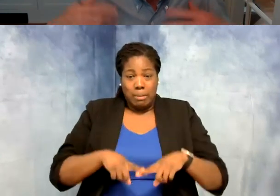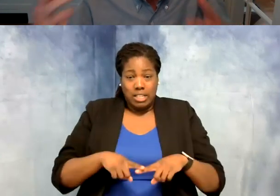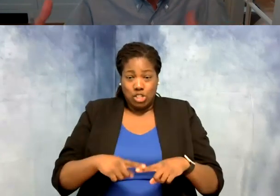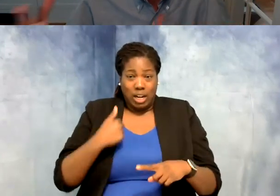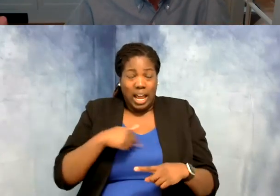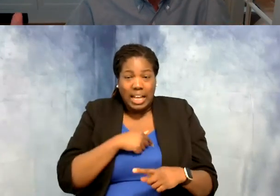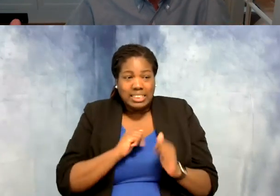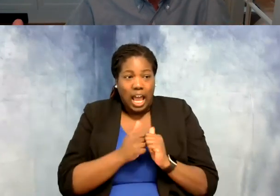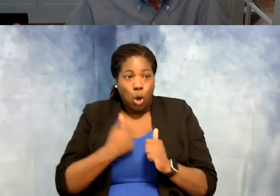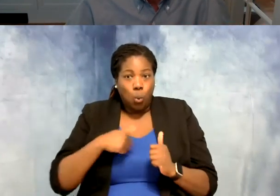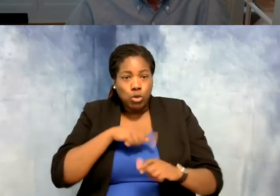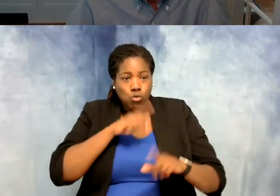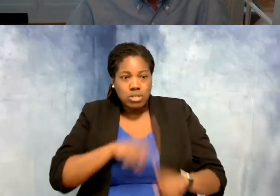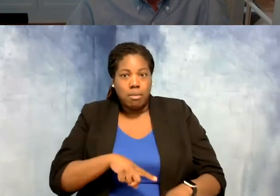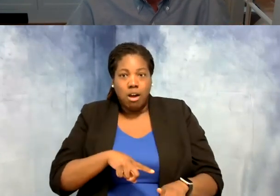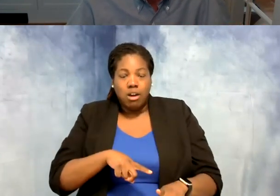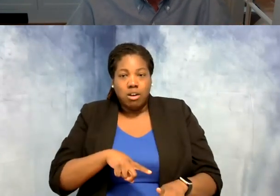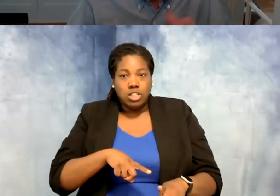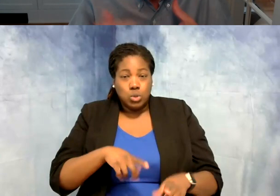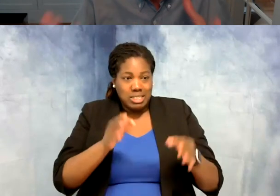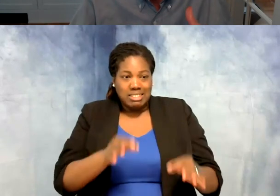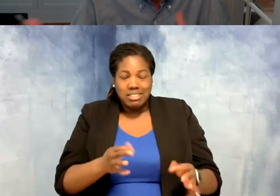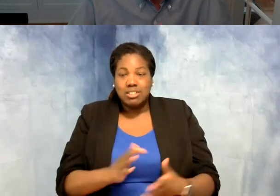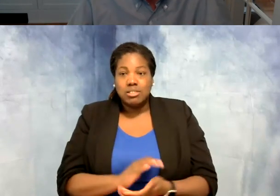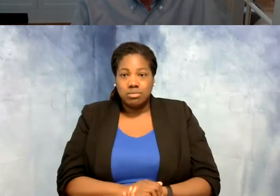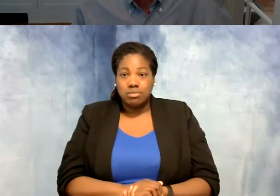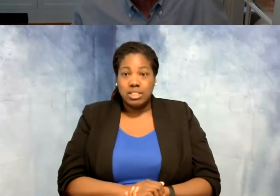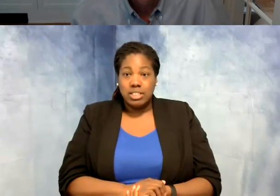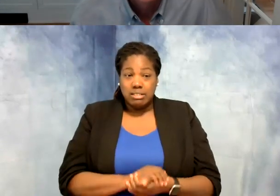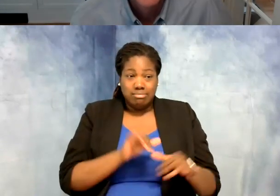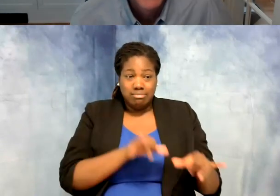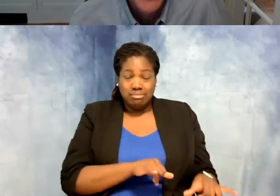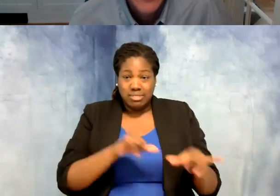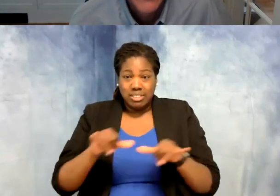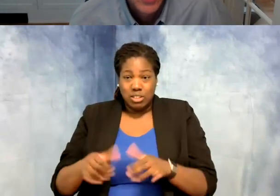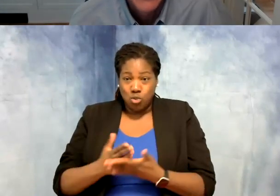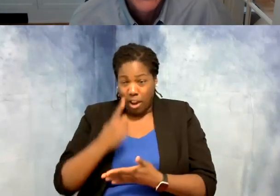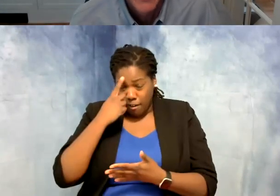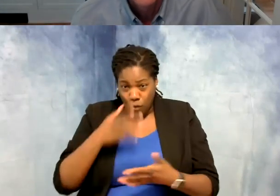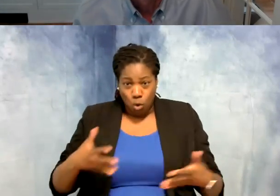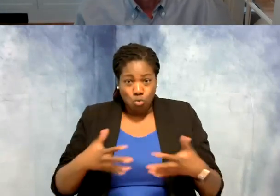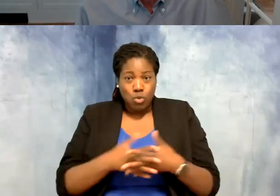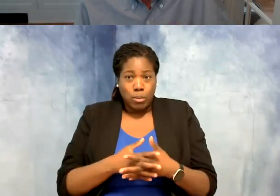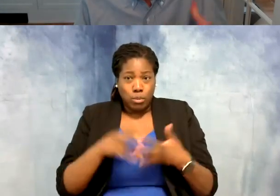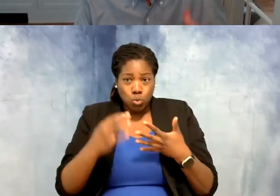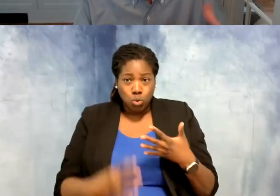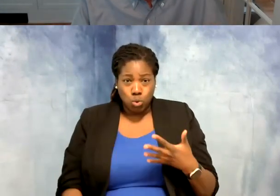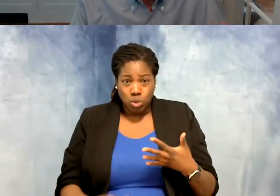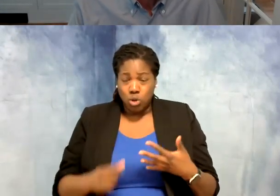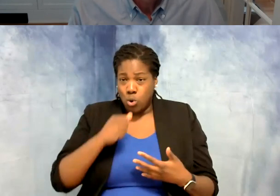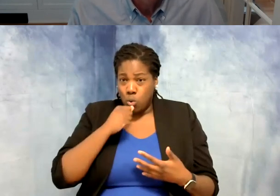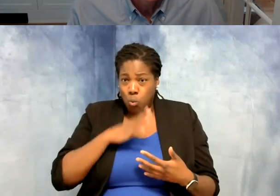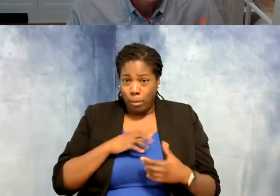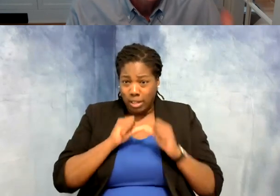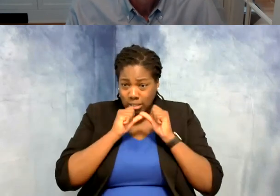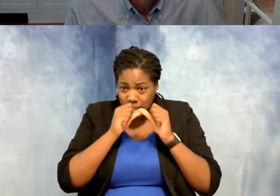It depends on how we respond. And the same thing is true of the right to reproductive choice. Whether women